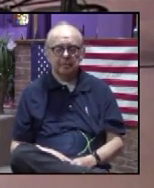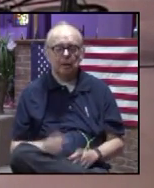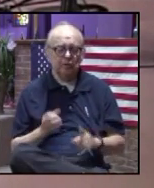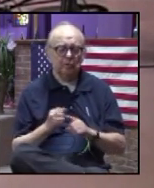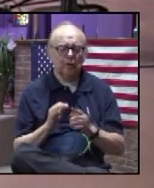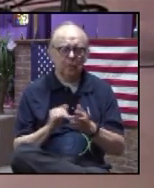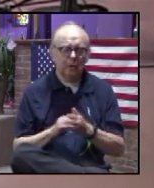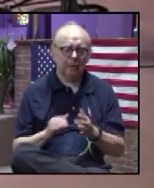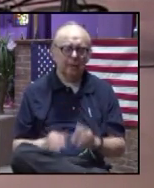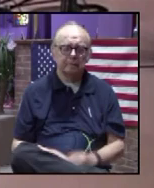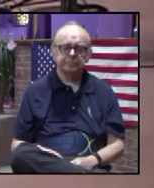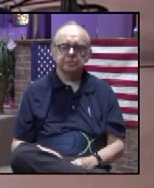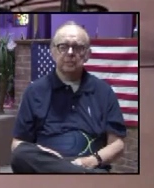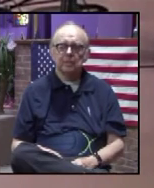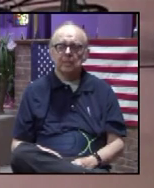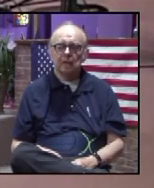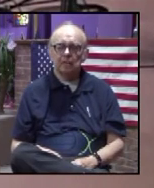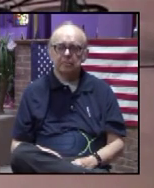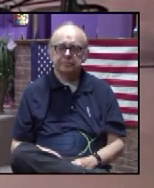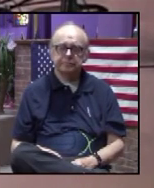to.